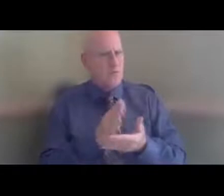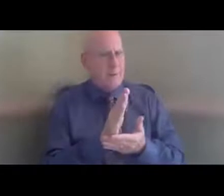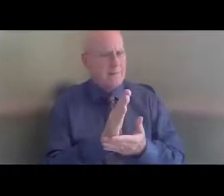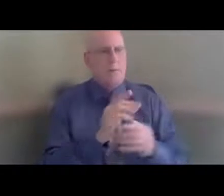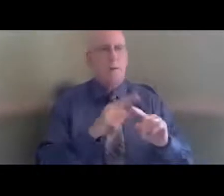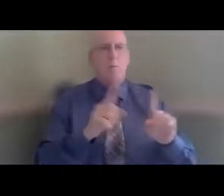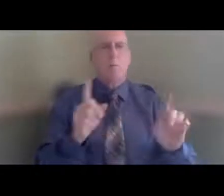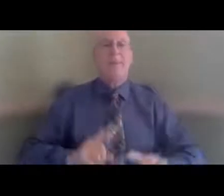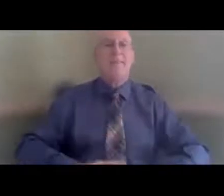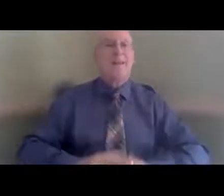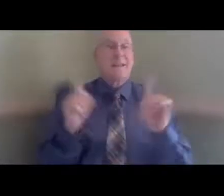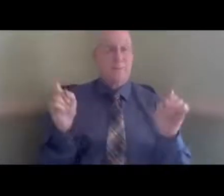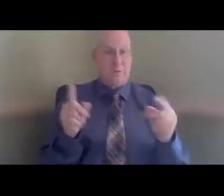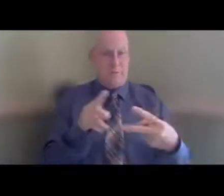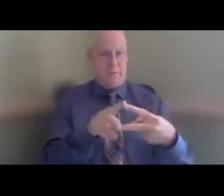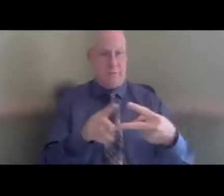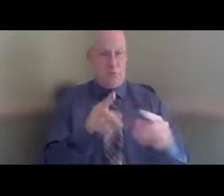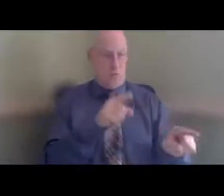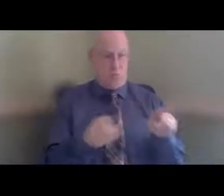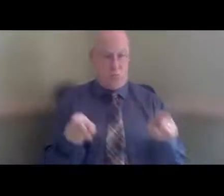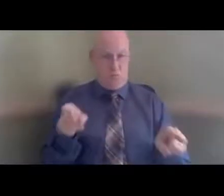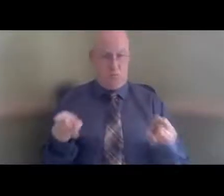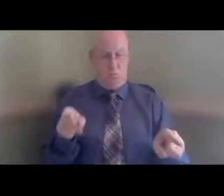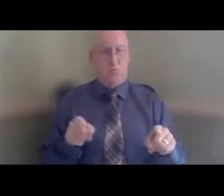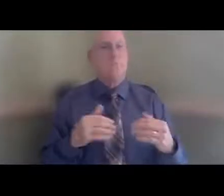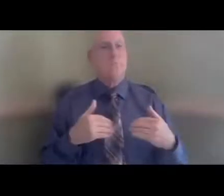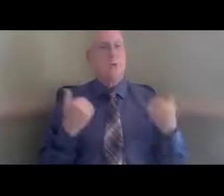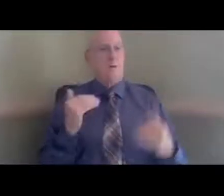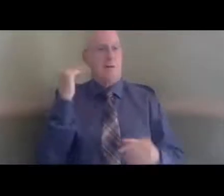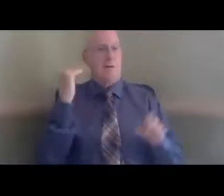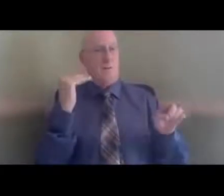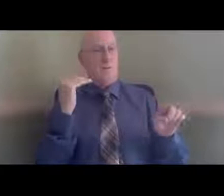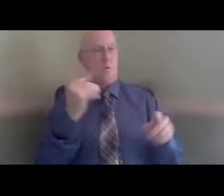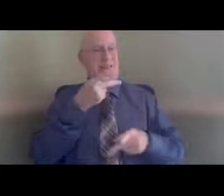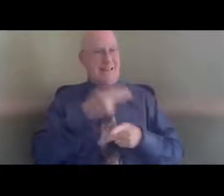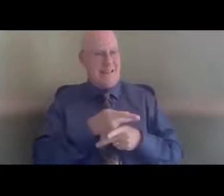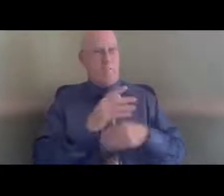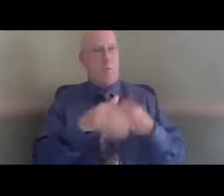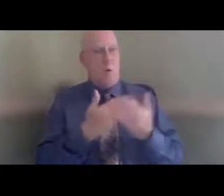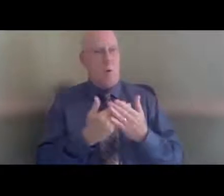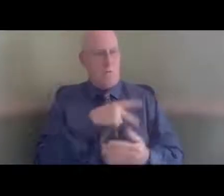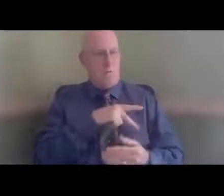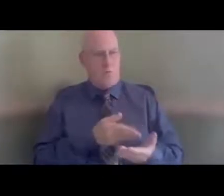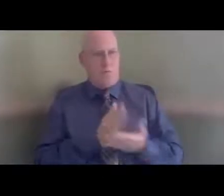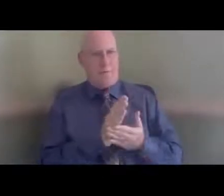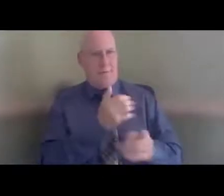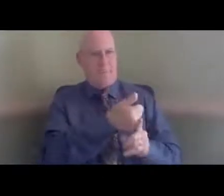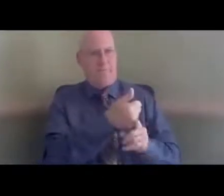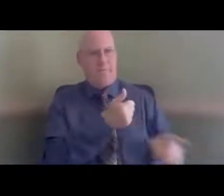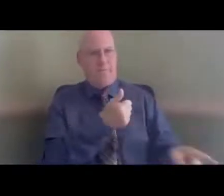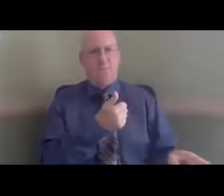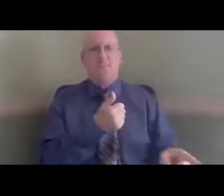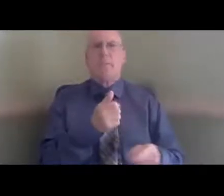primary difference between these two is that that young adult is going to keep all of those personal rights. So the right